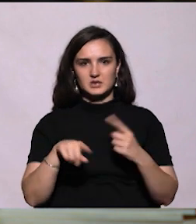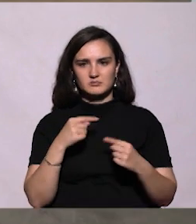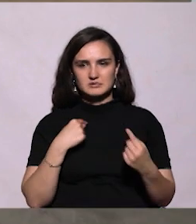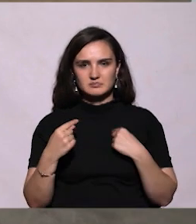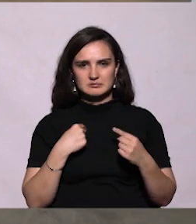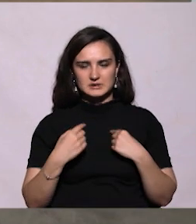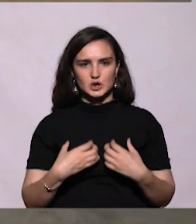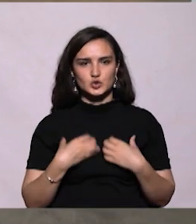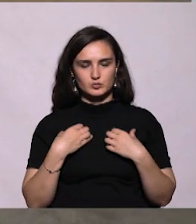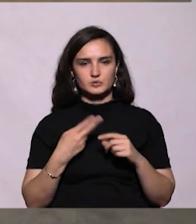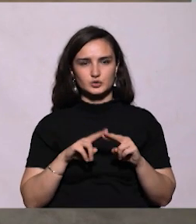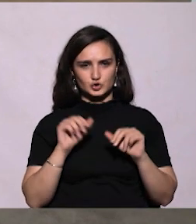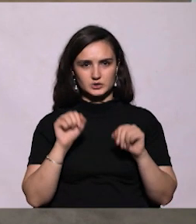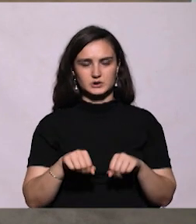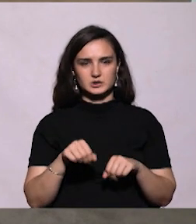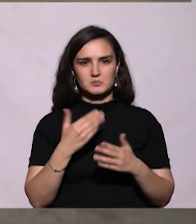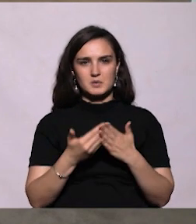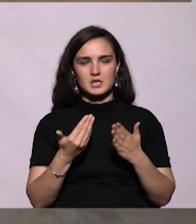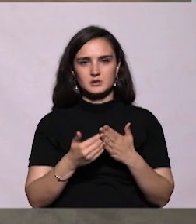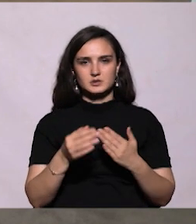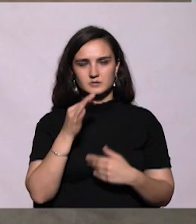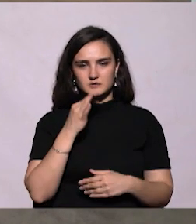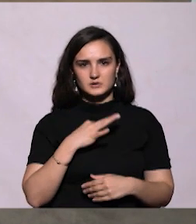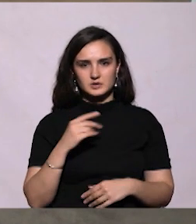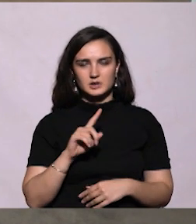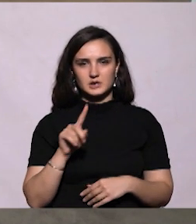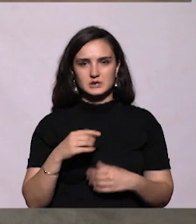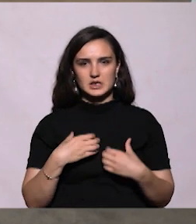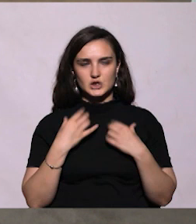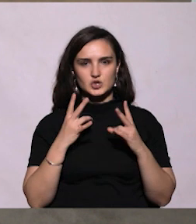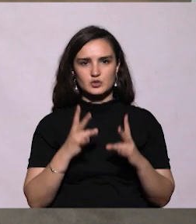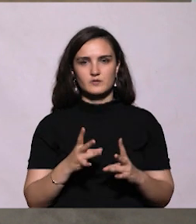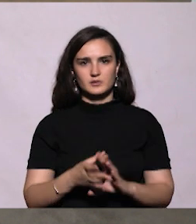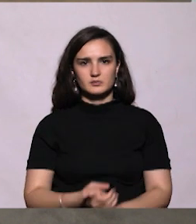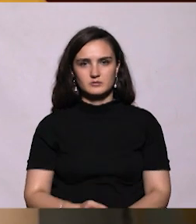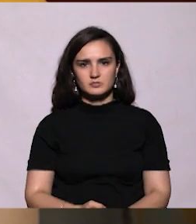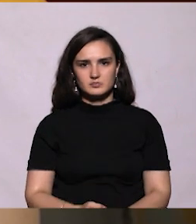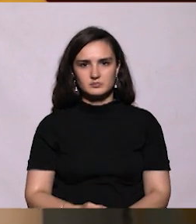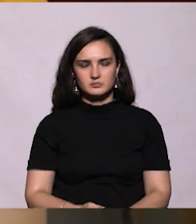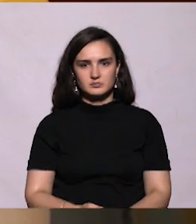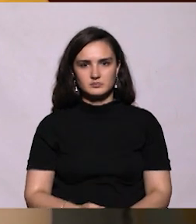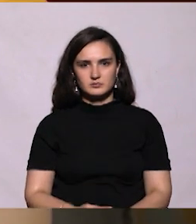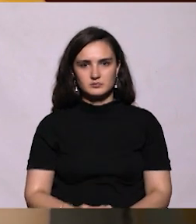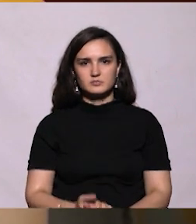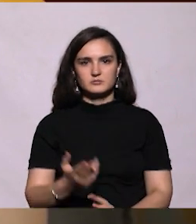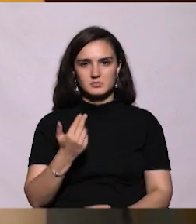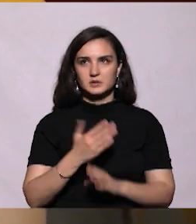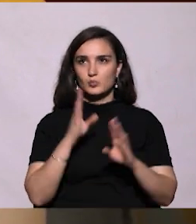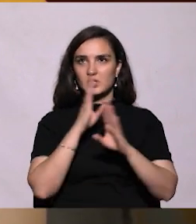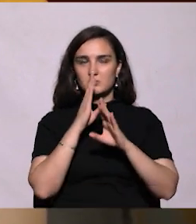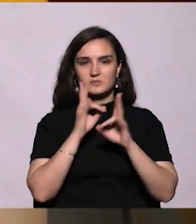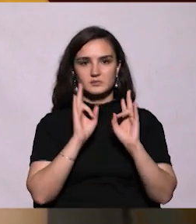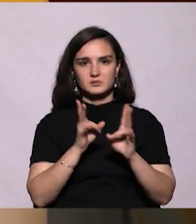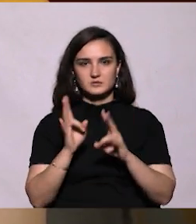suffer. Miss Sophie, can you give an example of something that's catastrophic? I think natural disasters